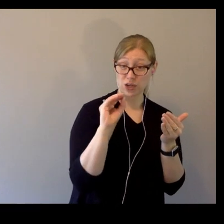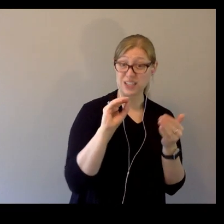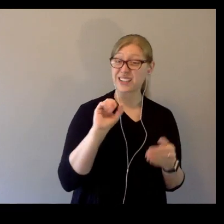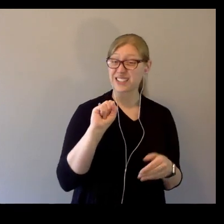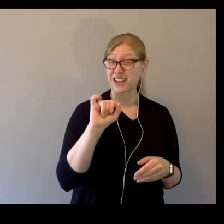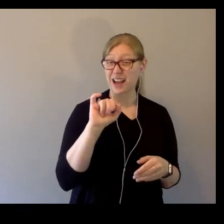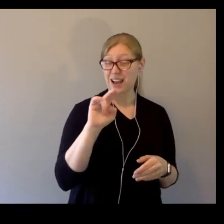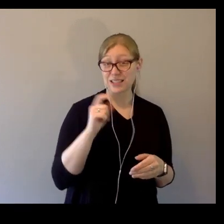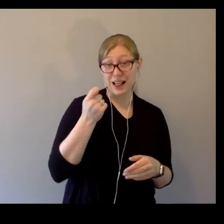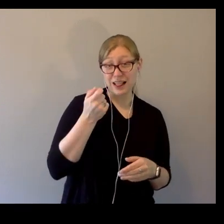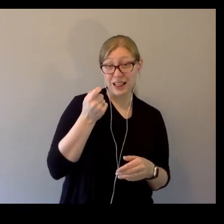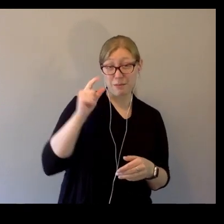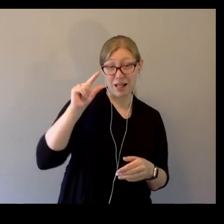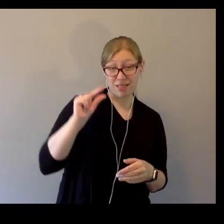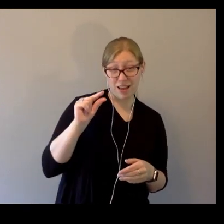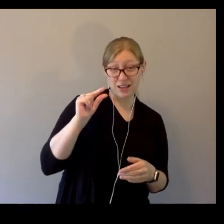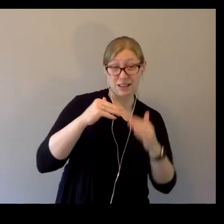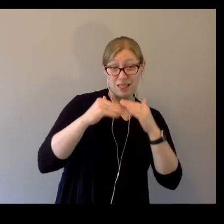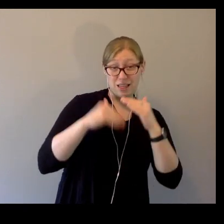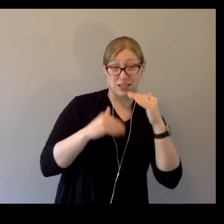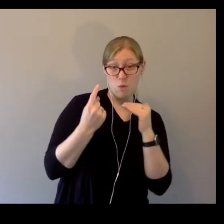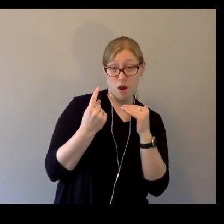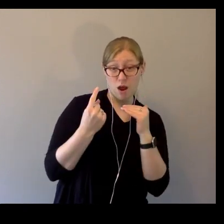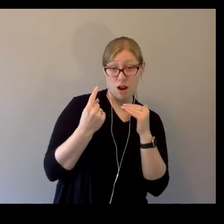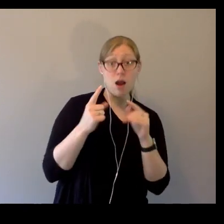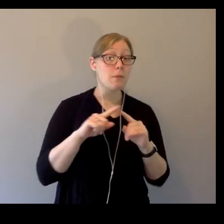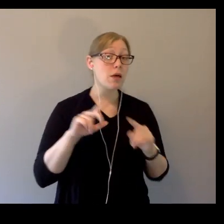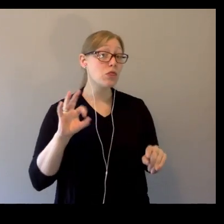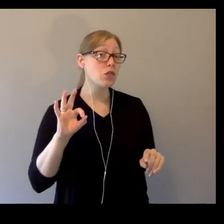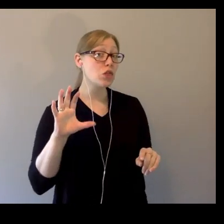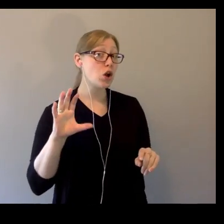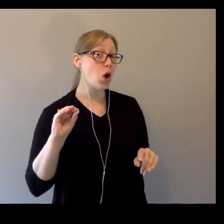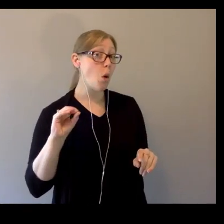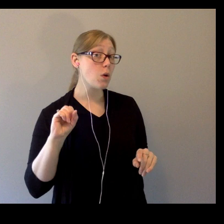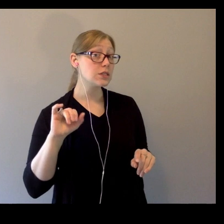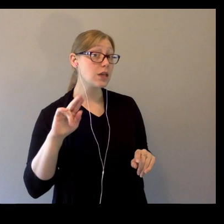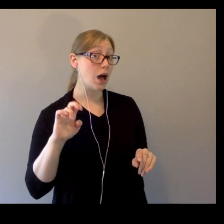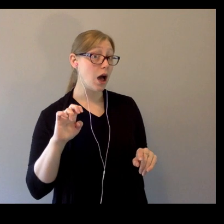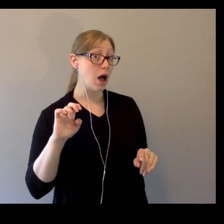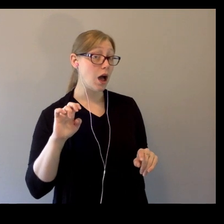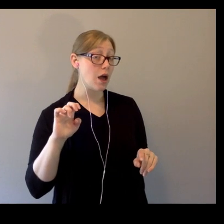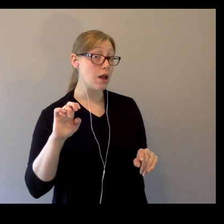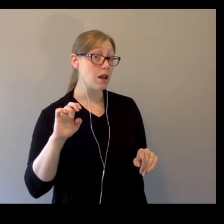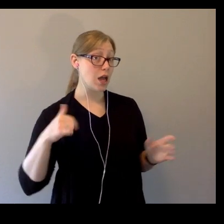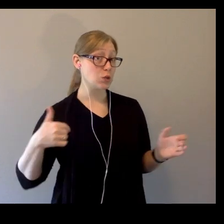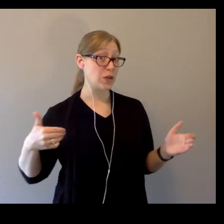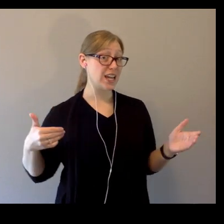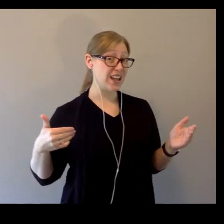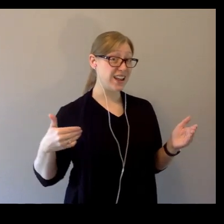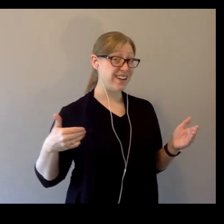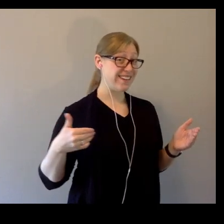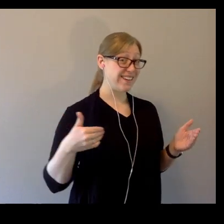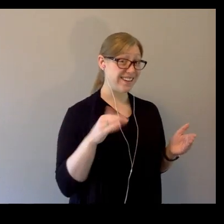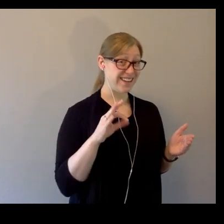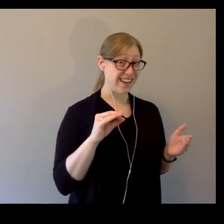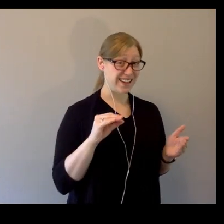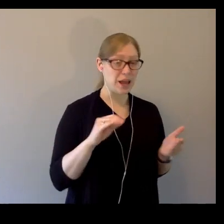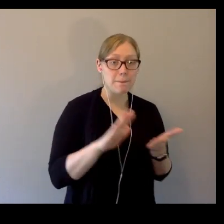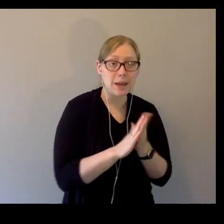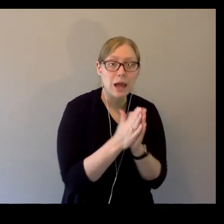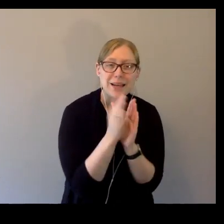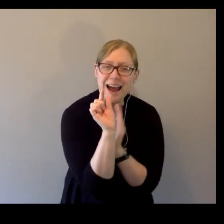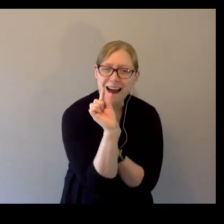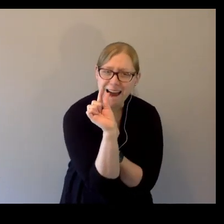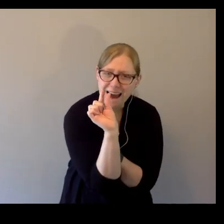little bit less than 1. But the cosine, as we move closer to 90 degrees, is getting very, very